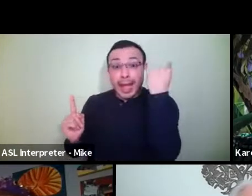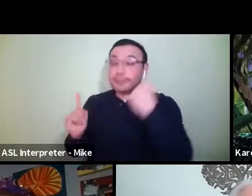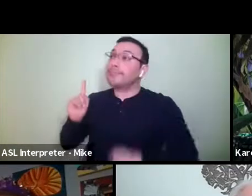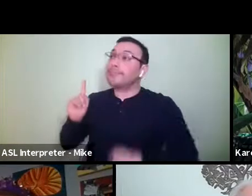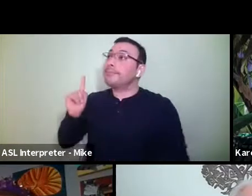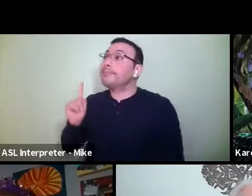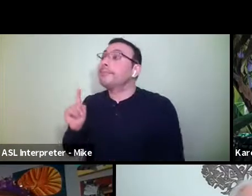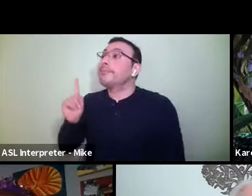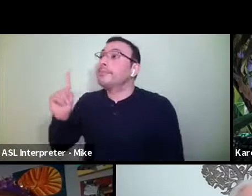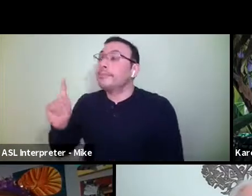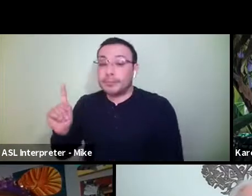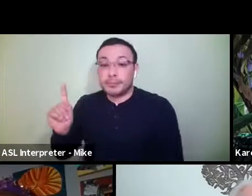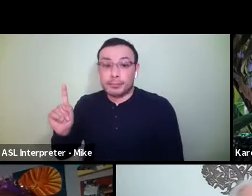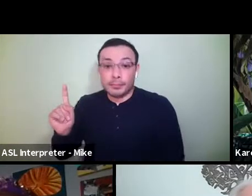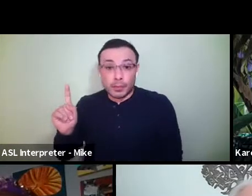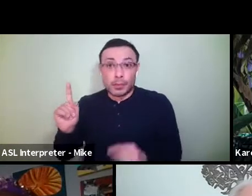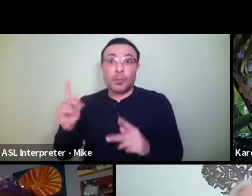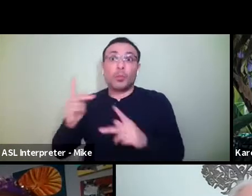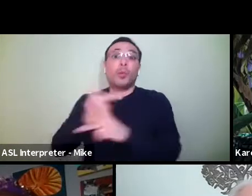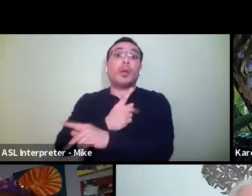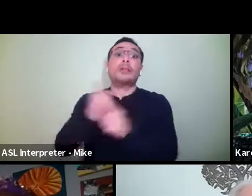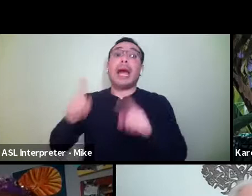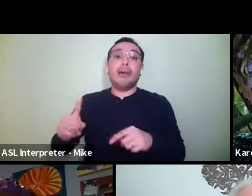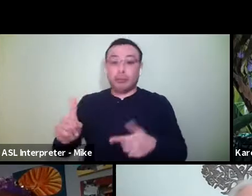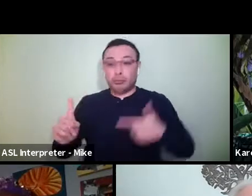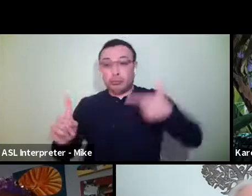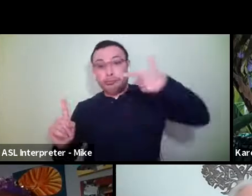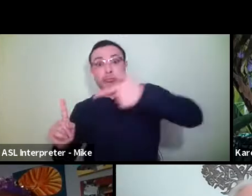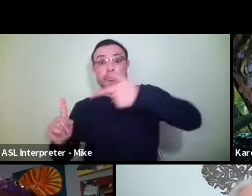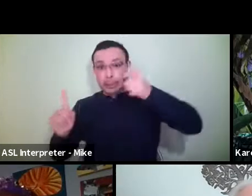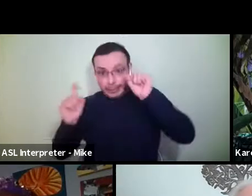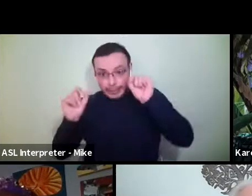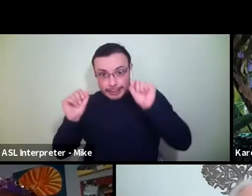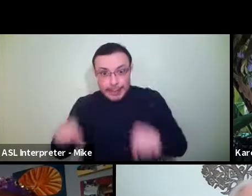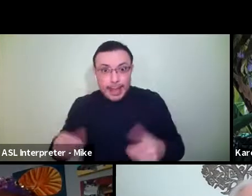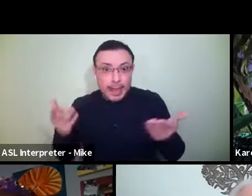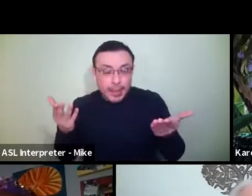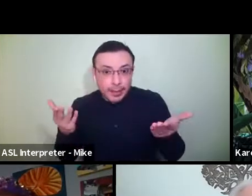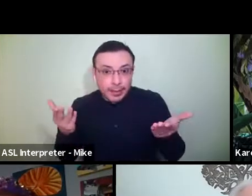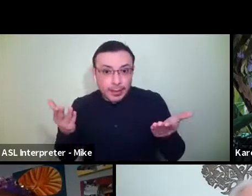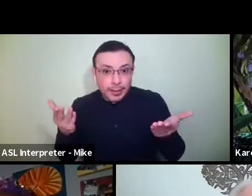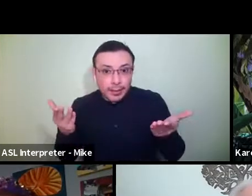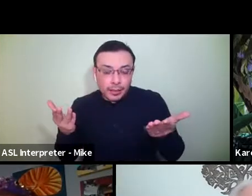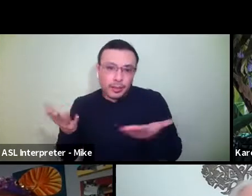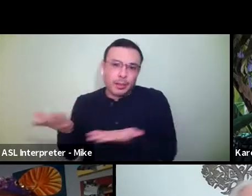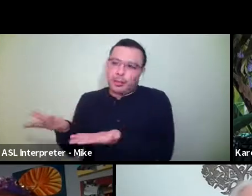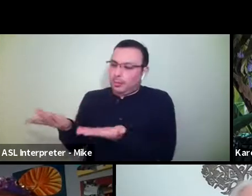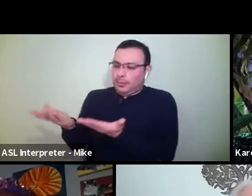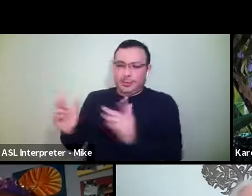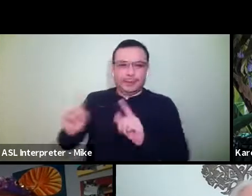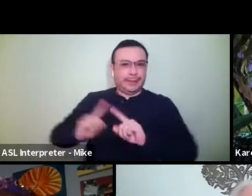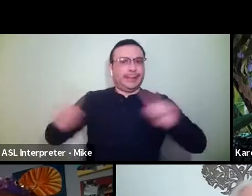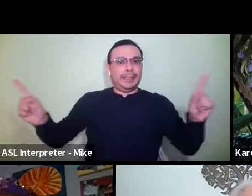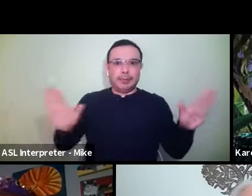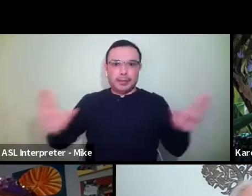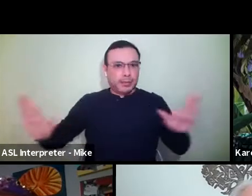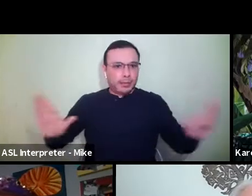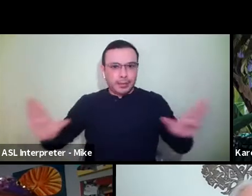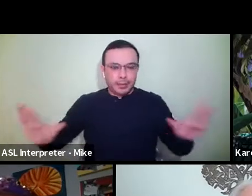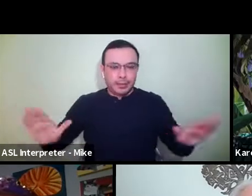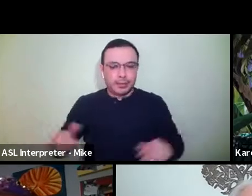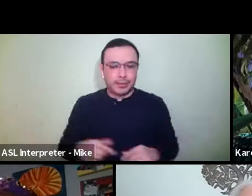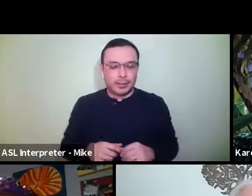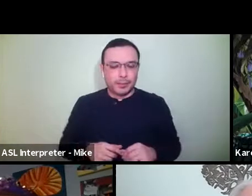when you ask the question, how would I imagine healing taking place for me?